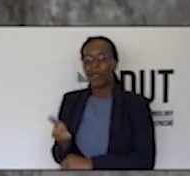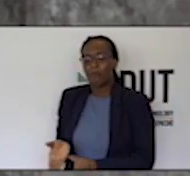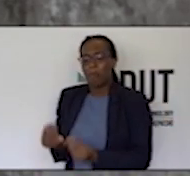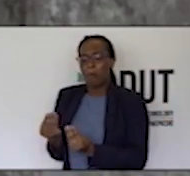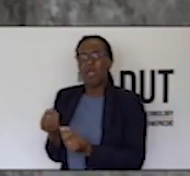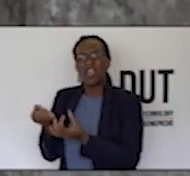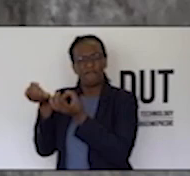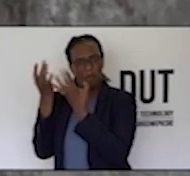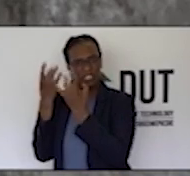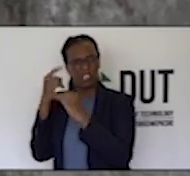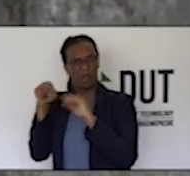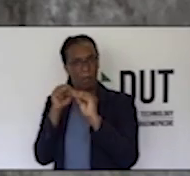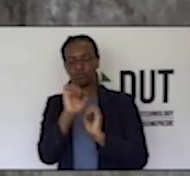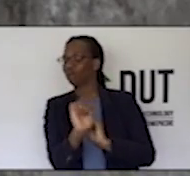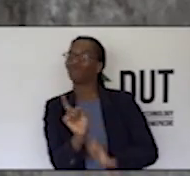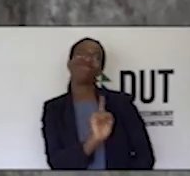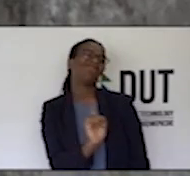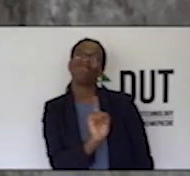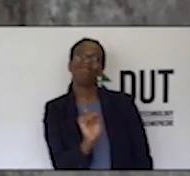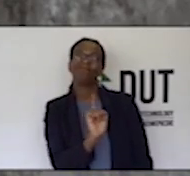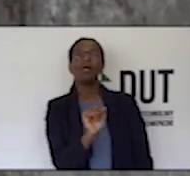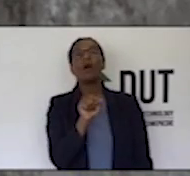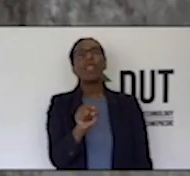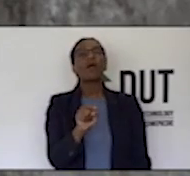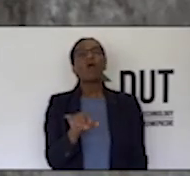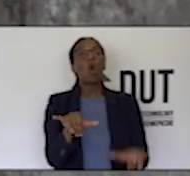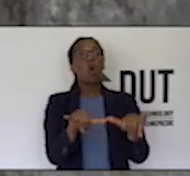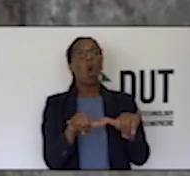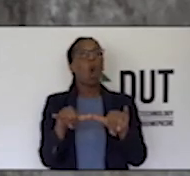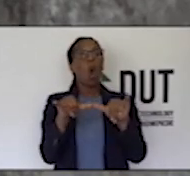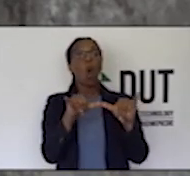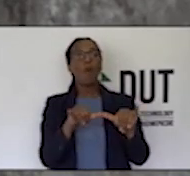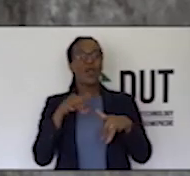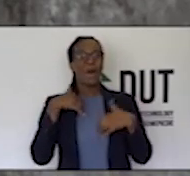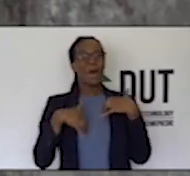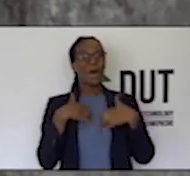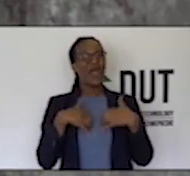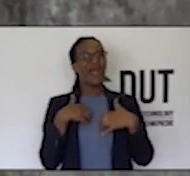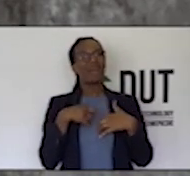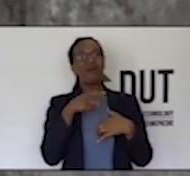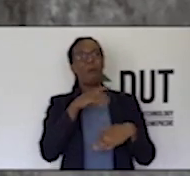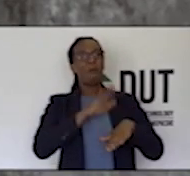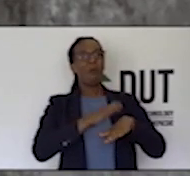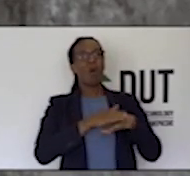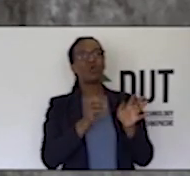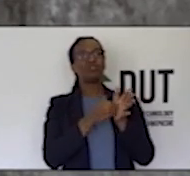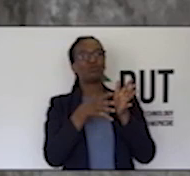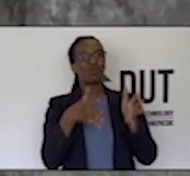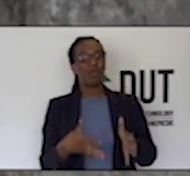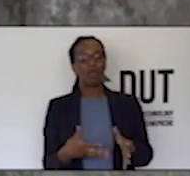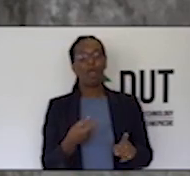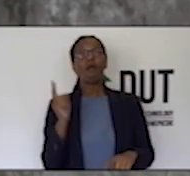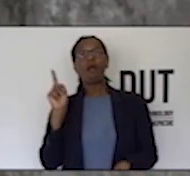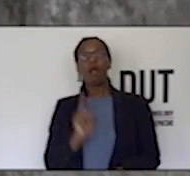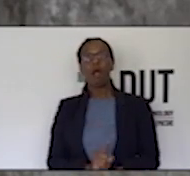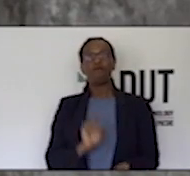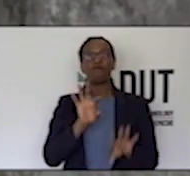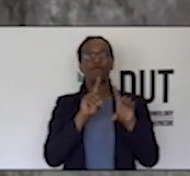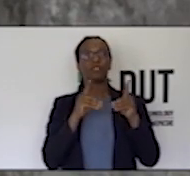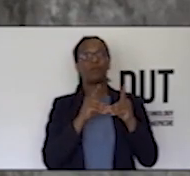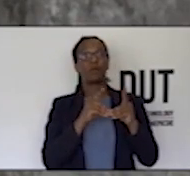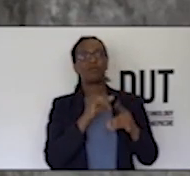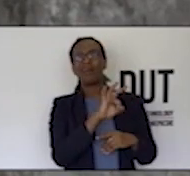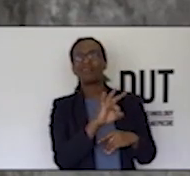consent. So, what are some of the common concerns that students bring to our department?